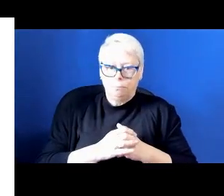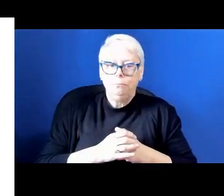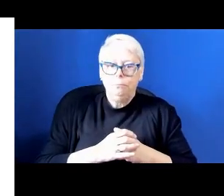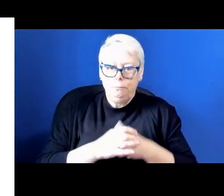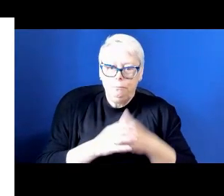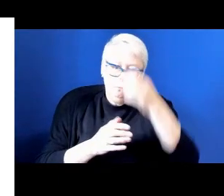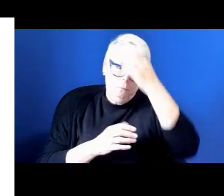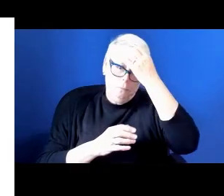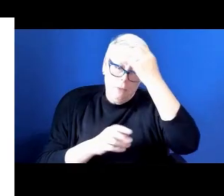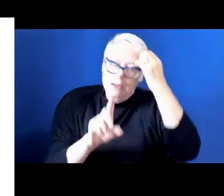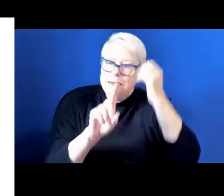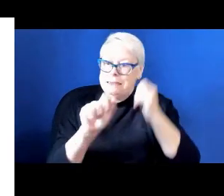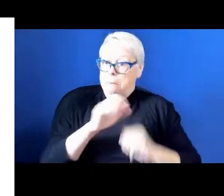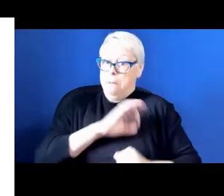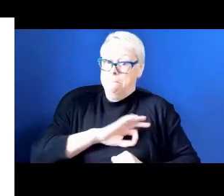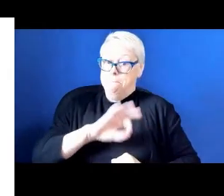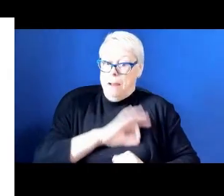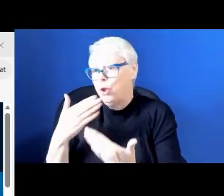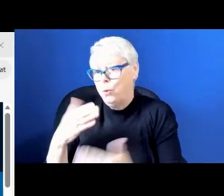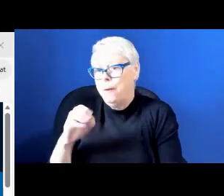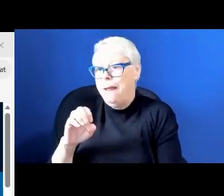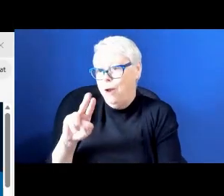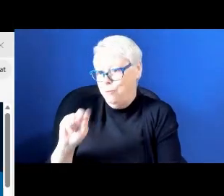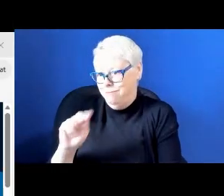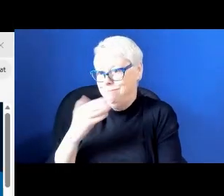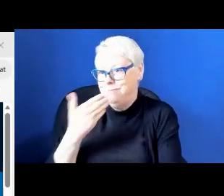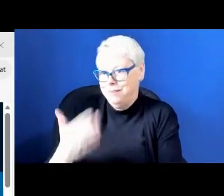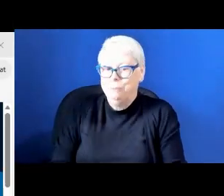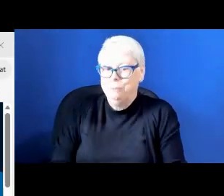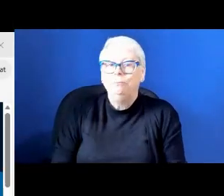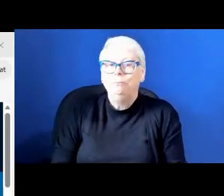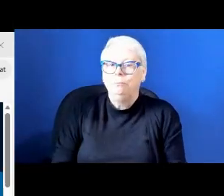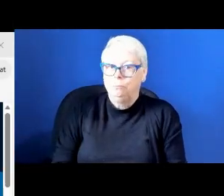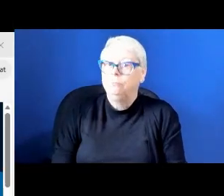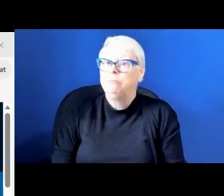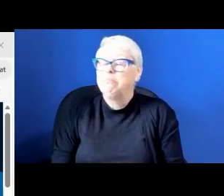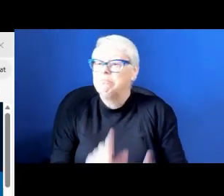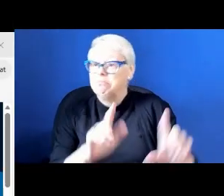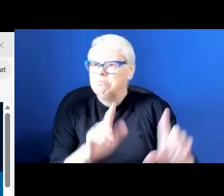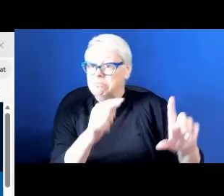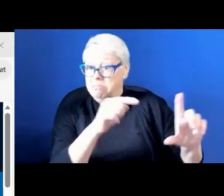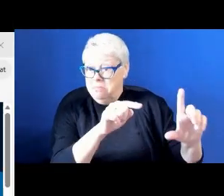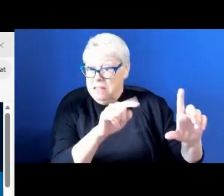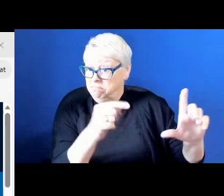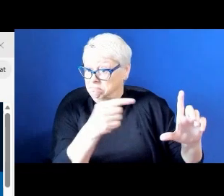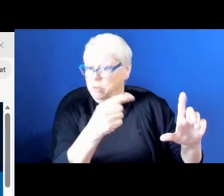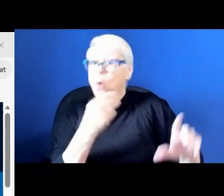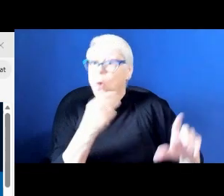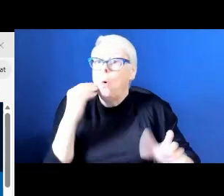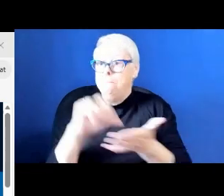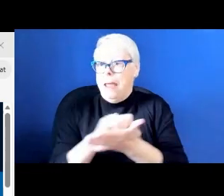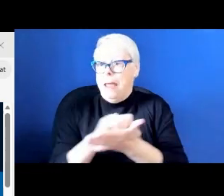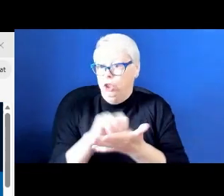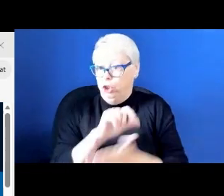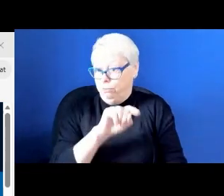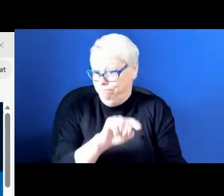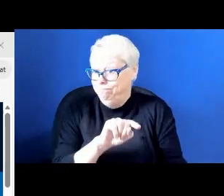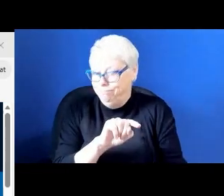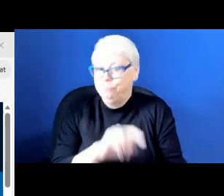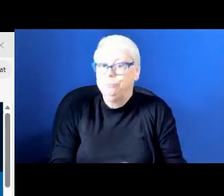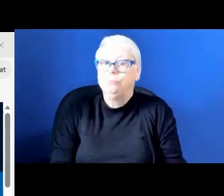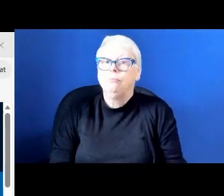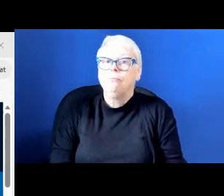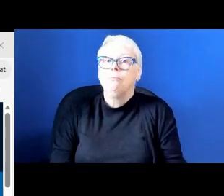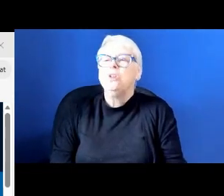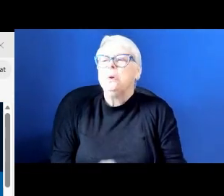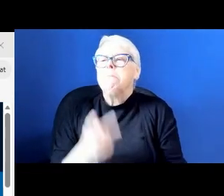the Disability Benefits Compass with you. So this is the homepage of Disability Benefits Compass, and as you